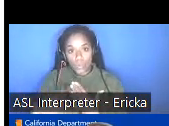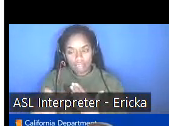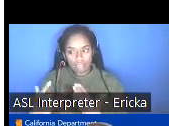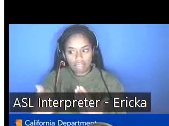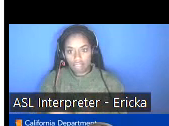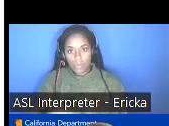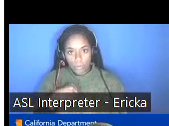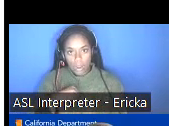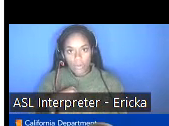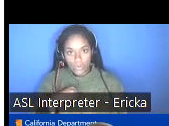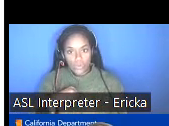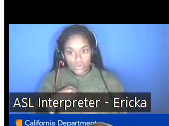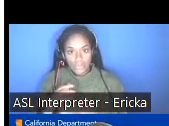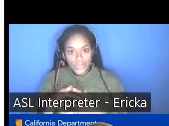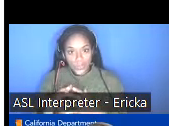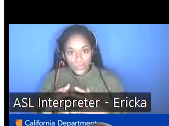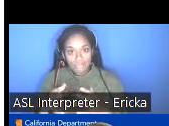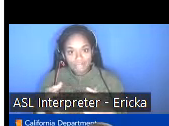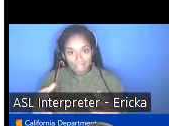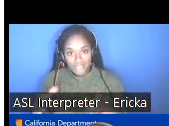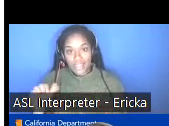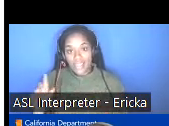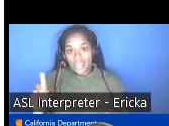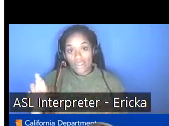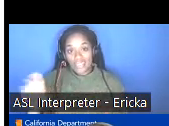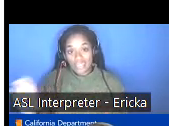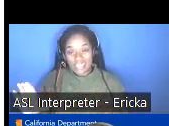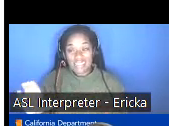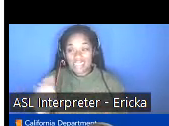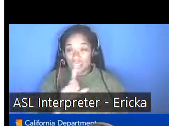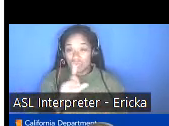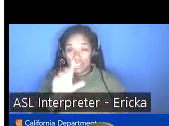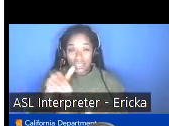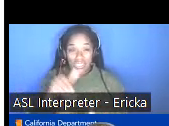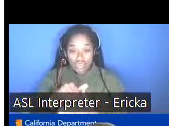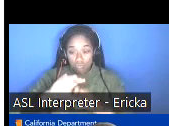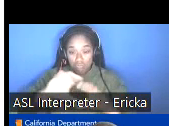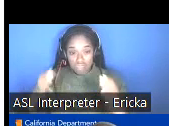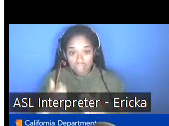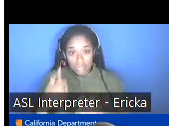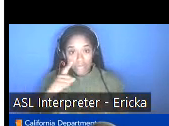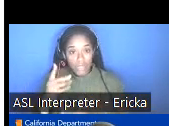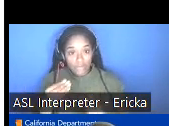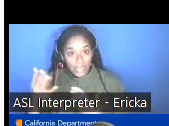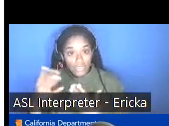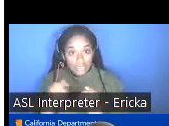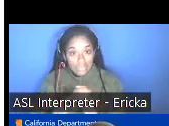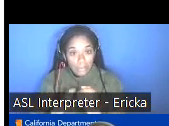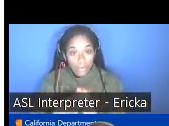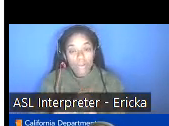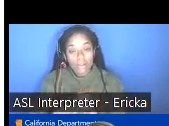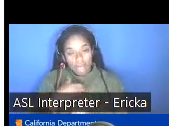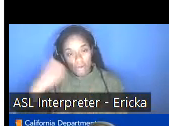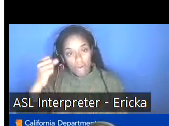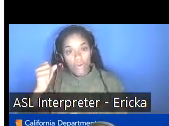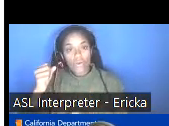proud to be expanding our ADRCs as a real central hub for information and support for older adults and people